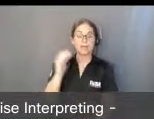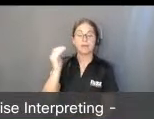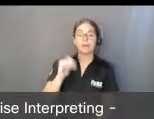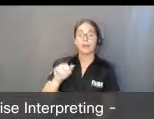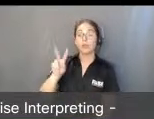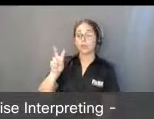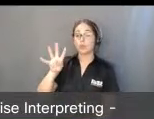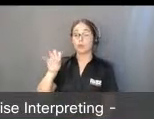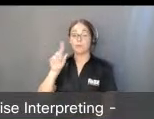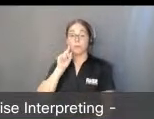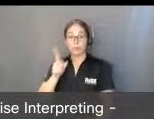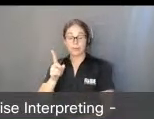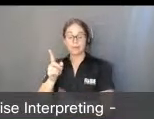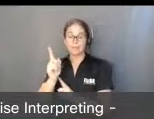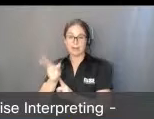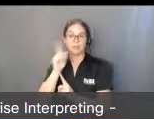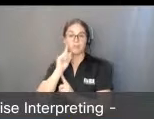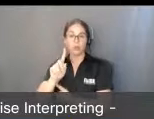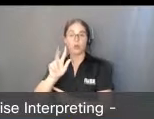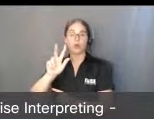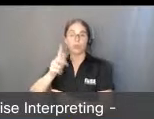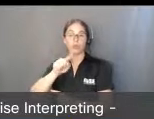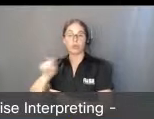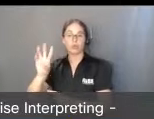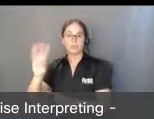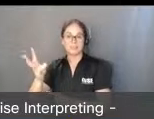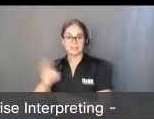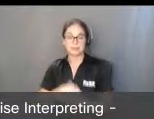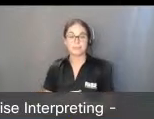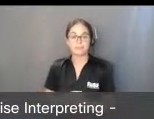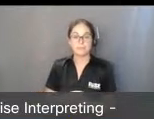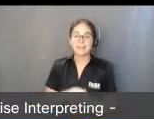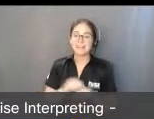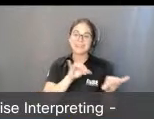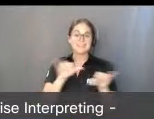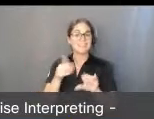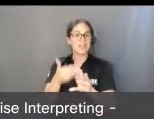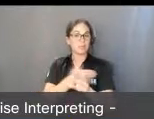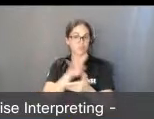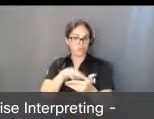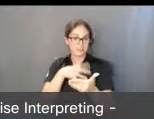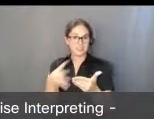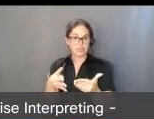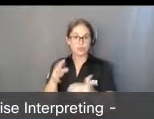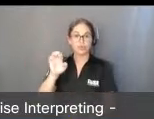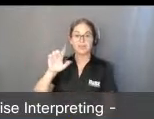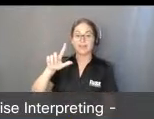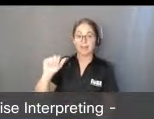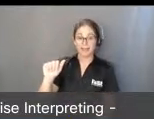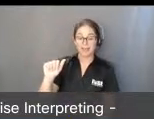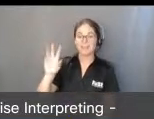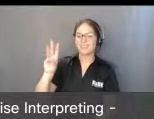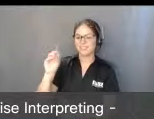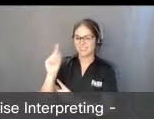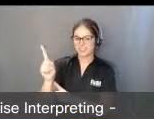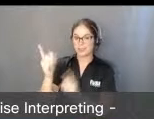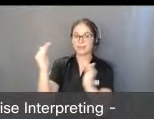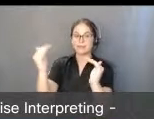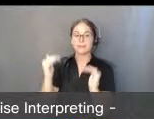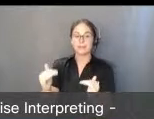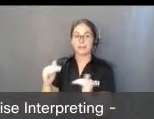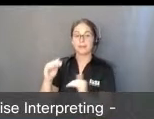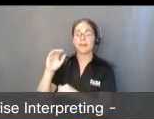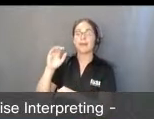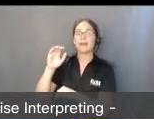for grades 4 through 6. Similar to the prior schedule, you can see the time allotted for ELA and math is 60 minutes. There is time for